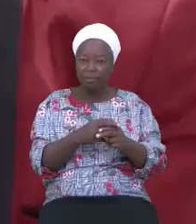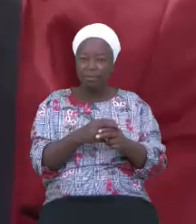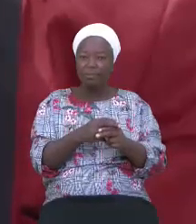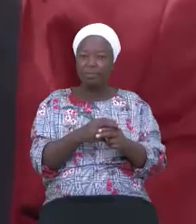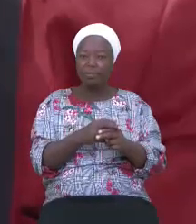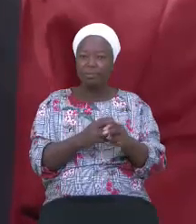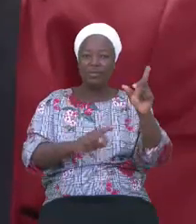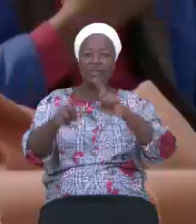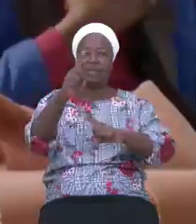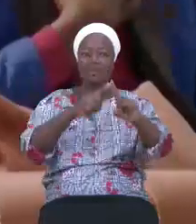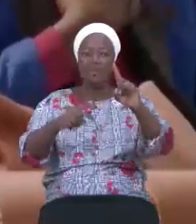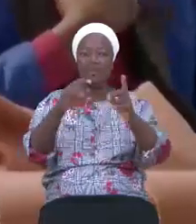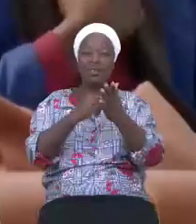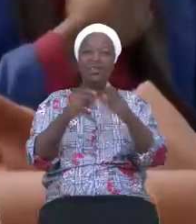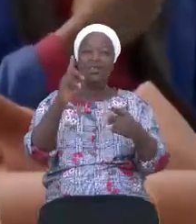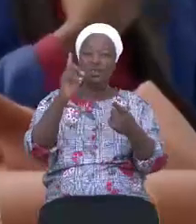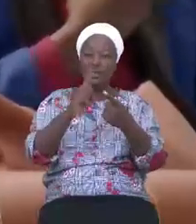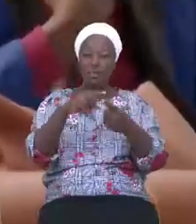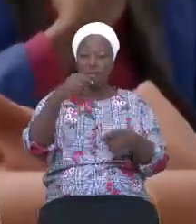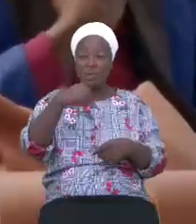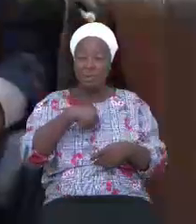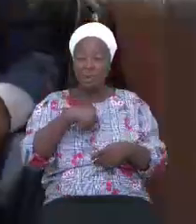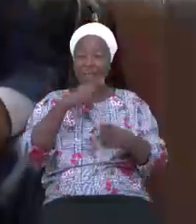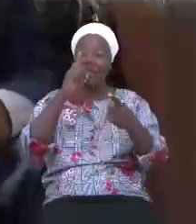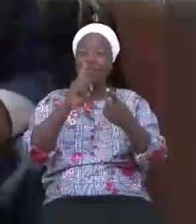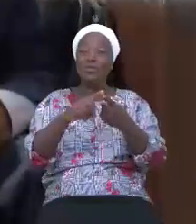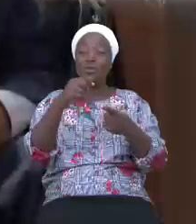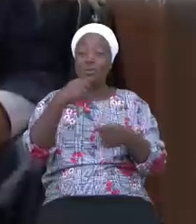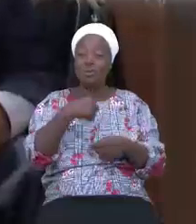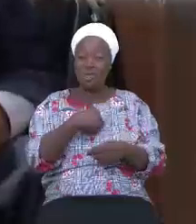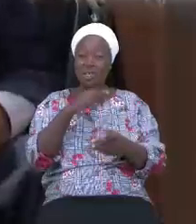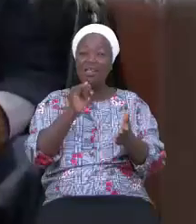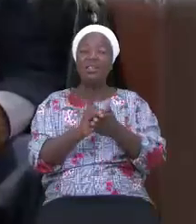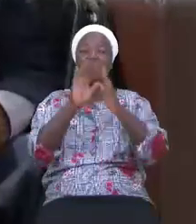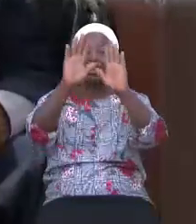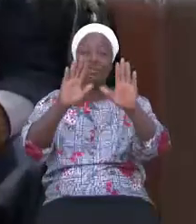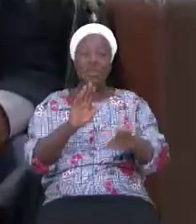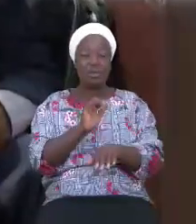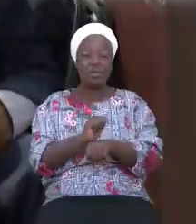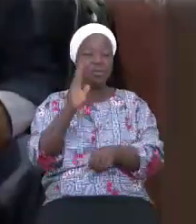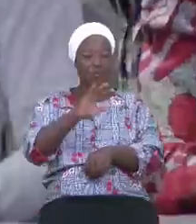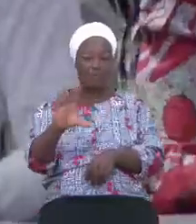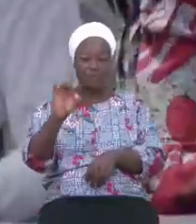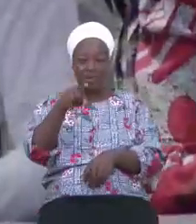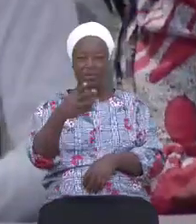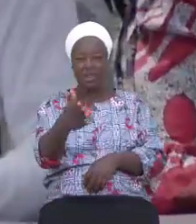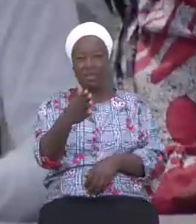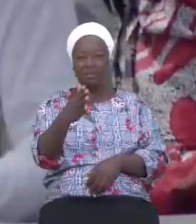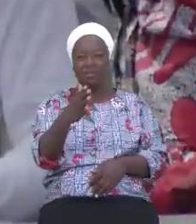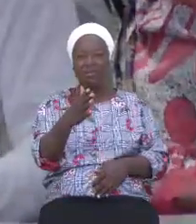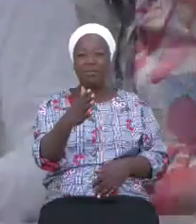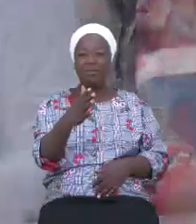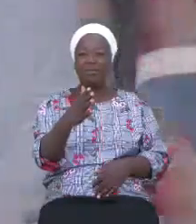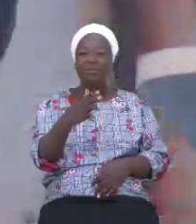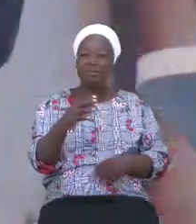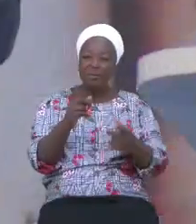Unto me. I said unto me. That miracle will locate you there. Isn't it a